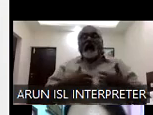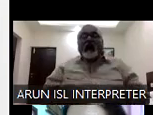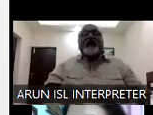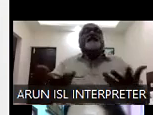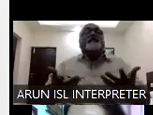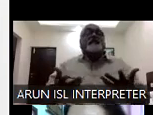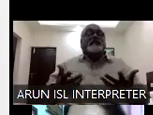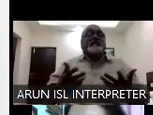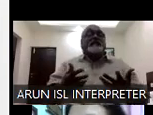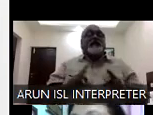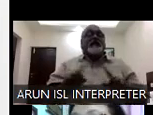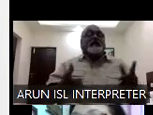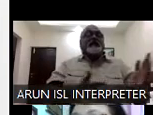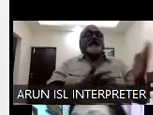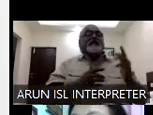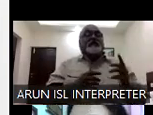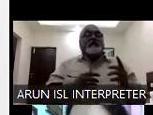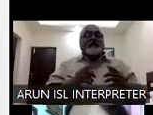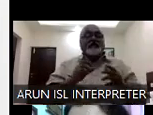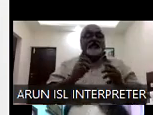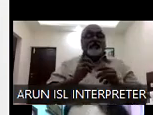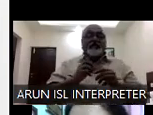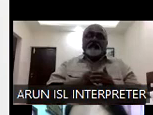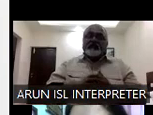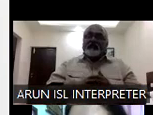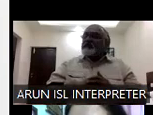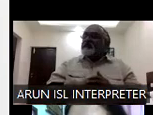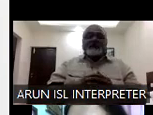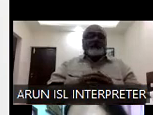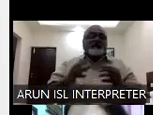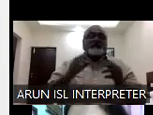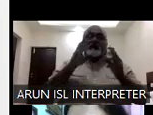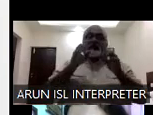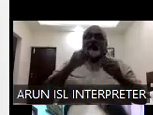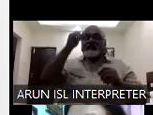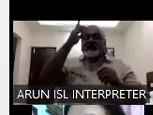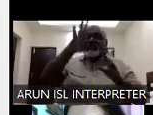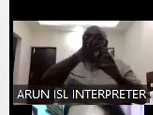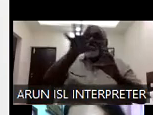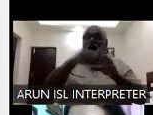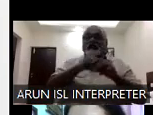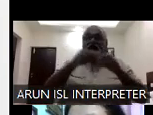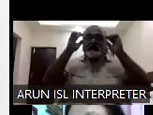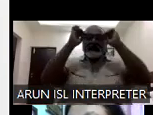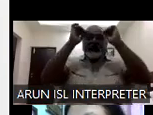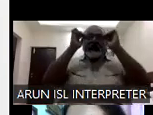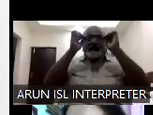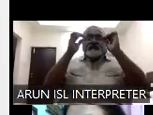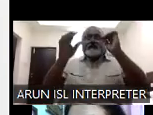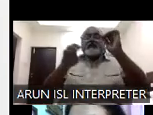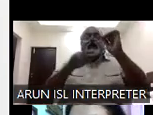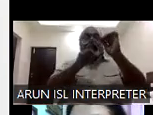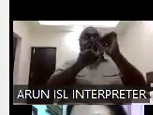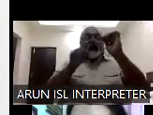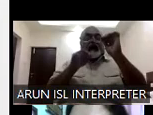to think from inclusion lens, that you have to create a facility. You're not doing a